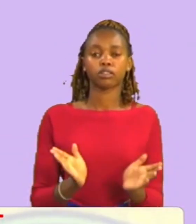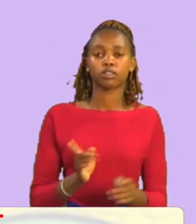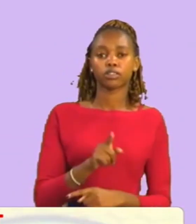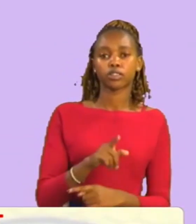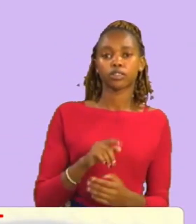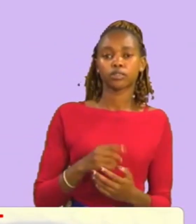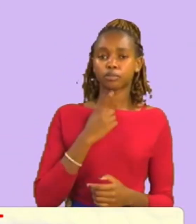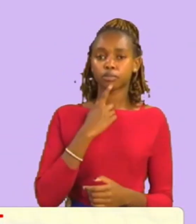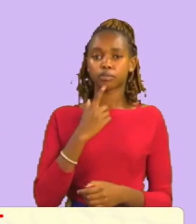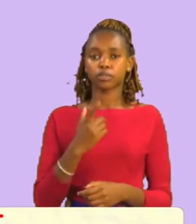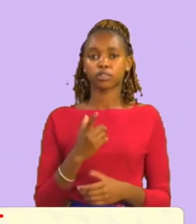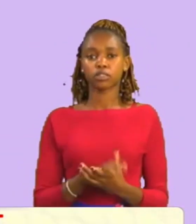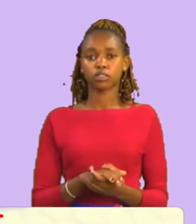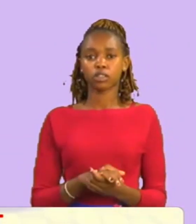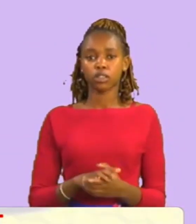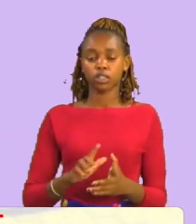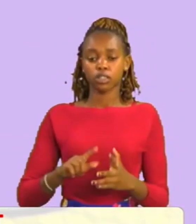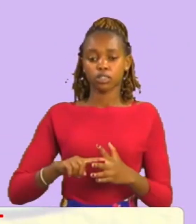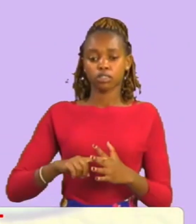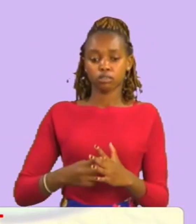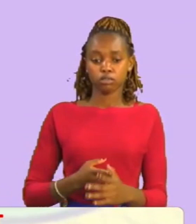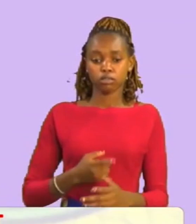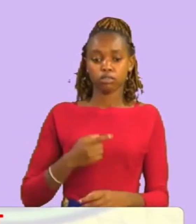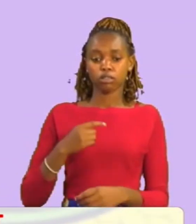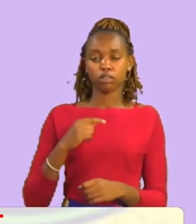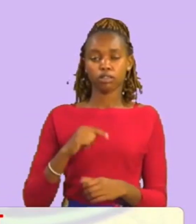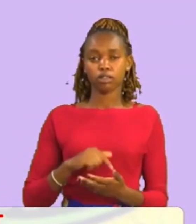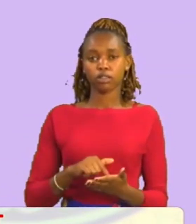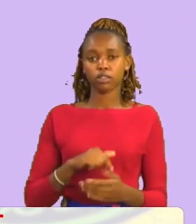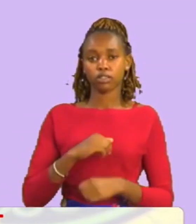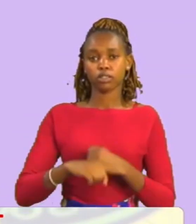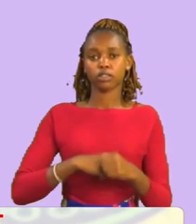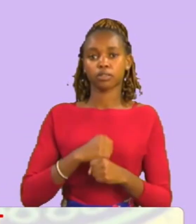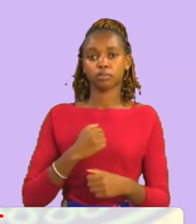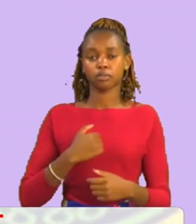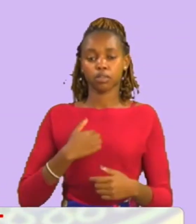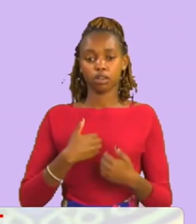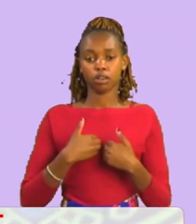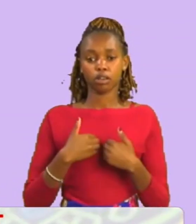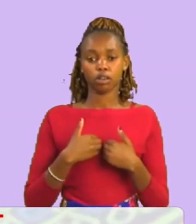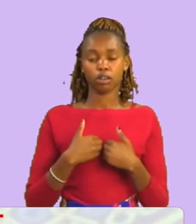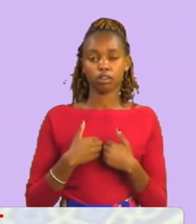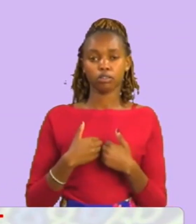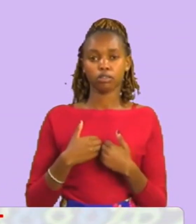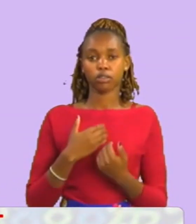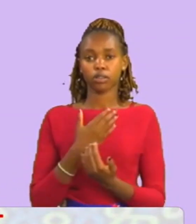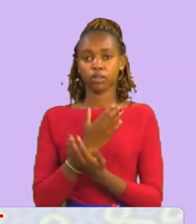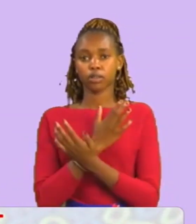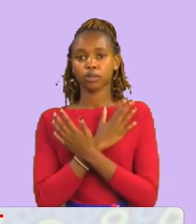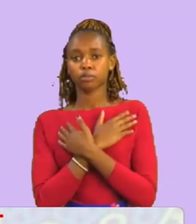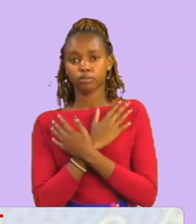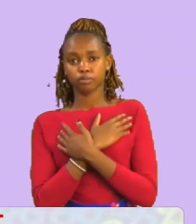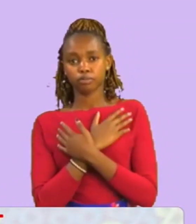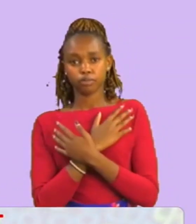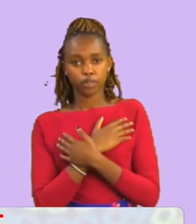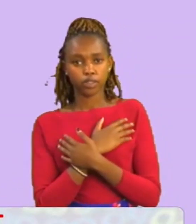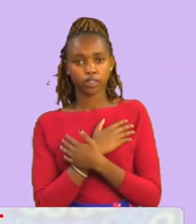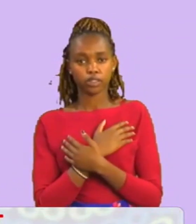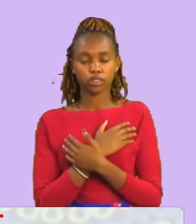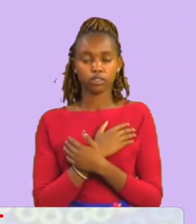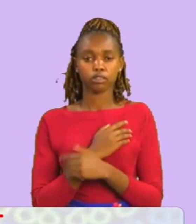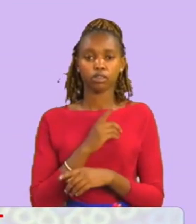personally, I can say, nilianza hii mwaka January. I had guys who are like, I had close people who I could reach out